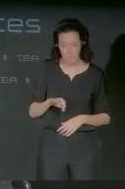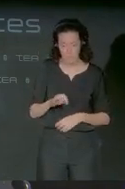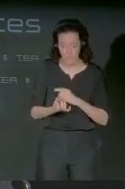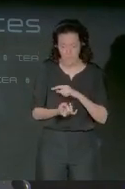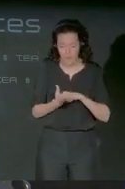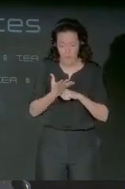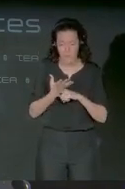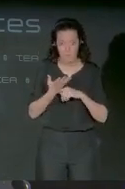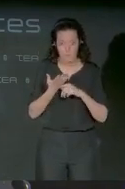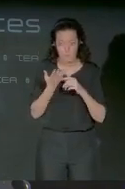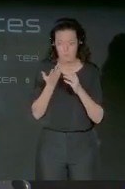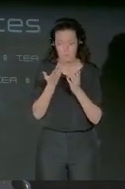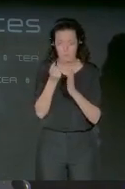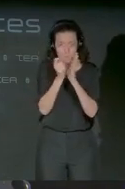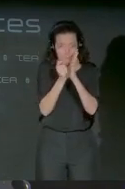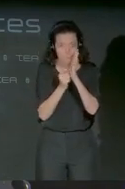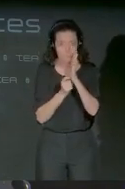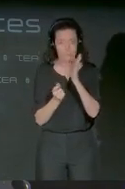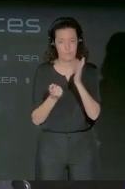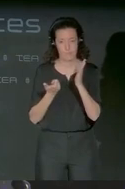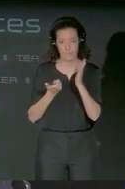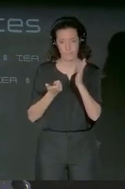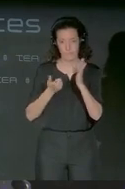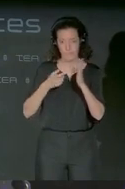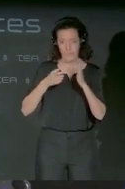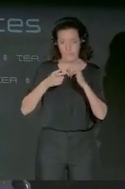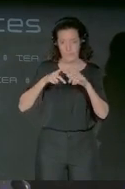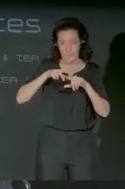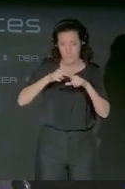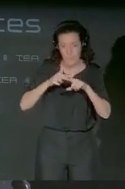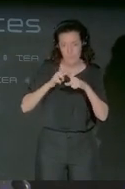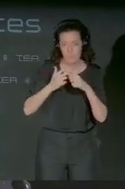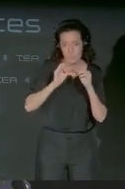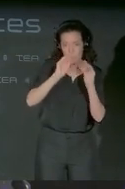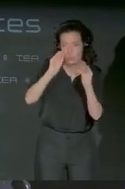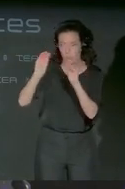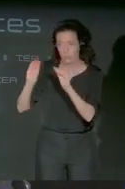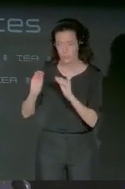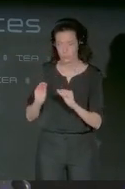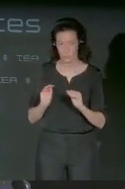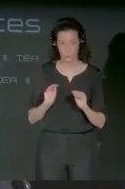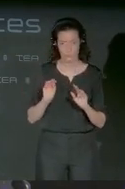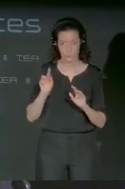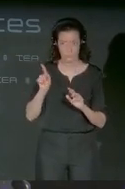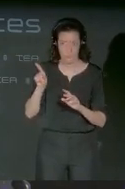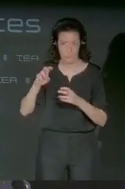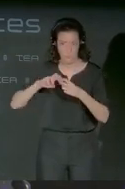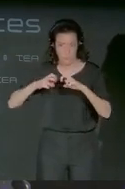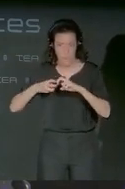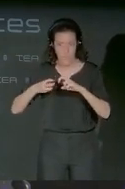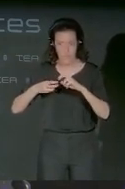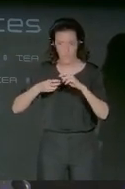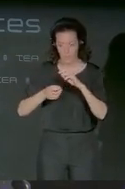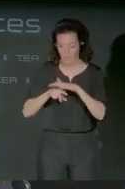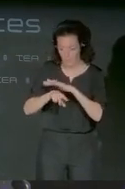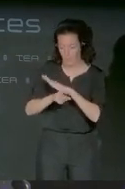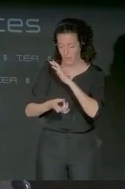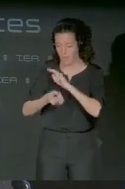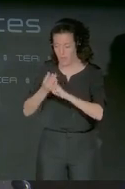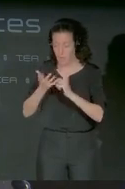process in Brussels that is really hindering the development of the sectors across Europe at the moment. And the last point ending the similar theme as